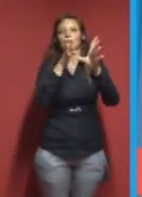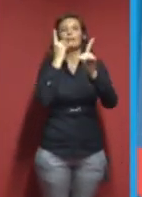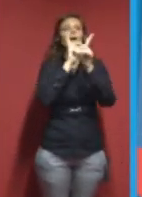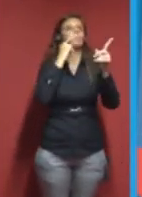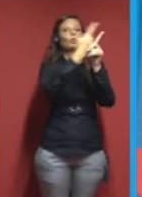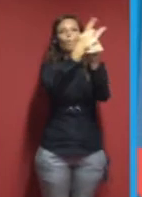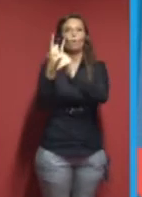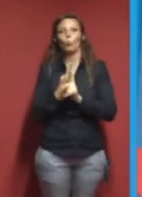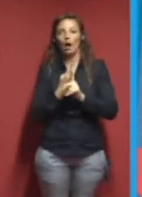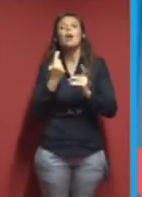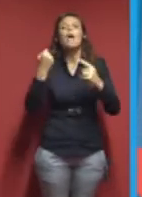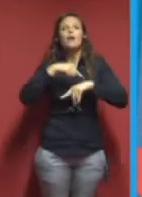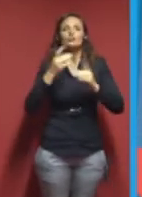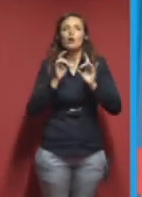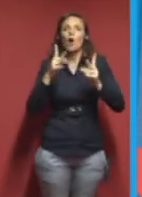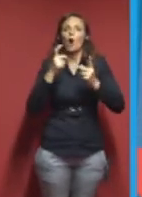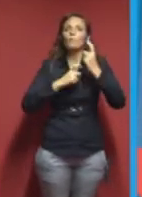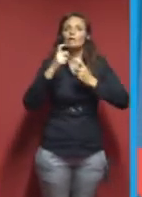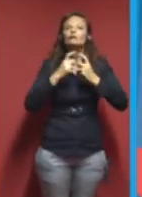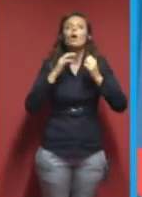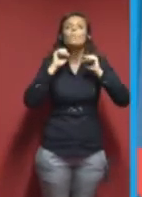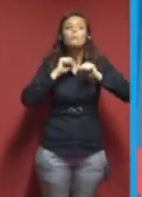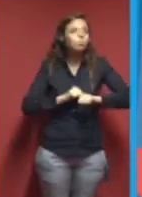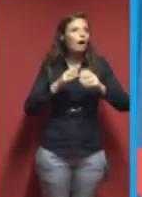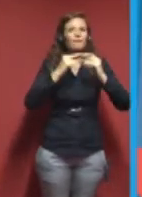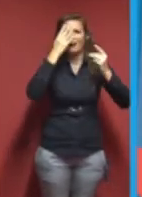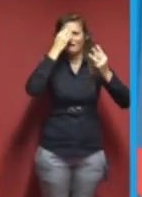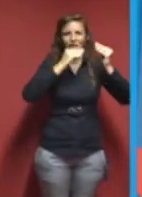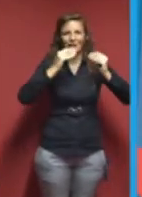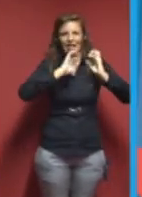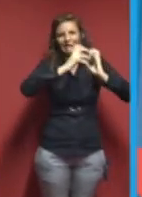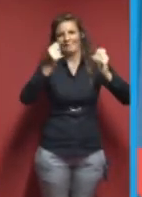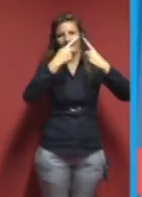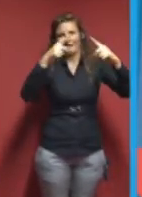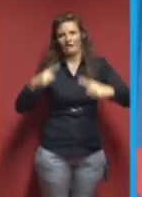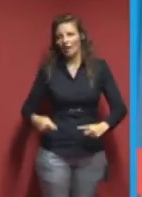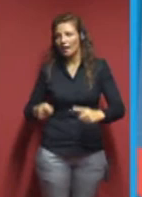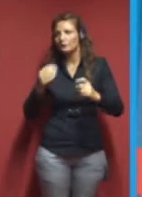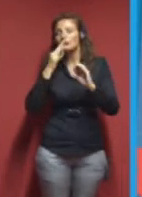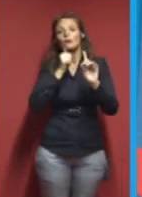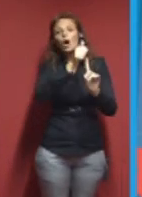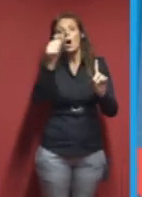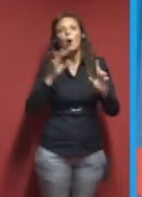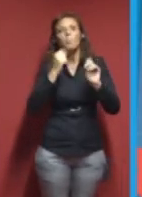are a place where everybody can have their own role in shaping the projects and adapt to their local situation.